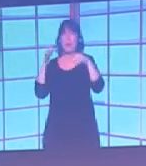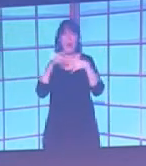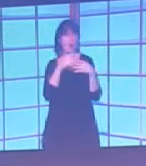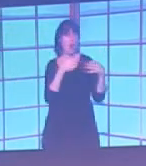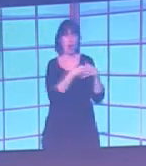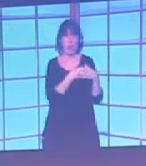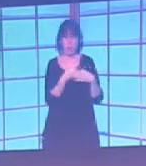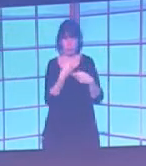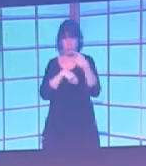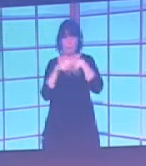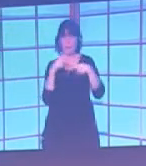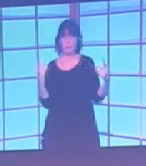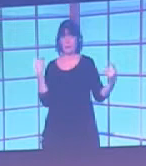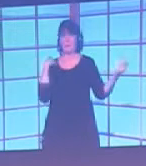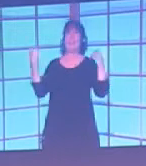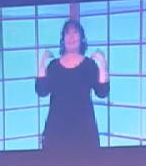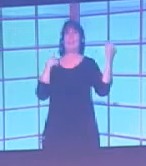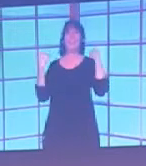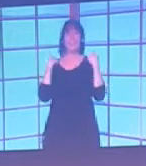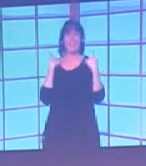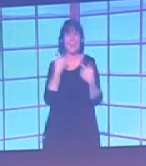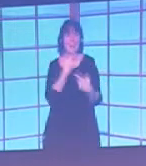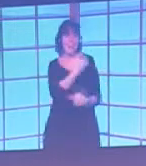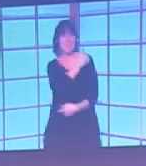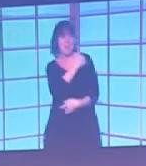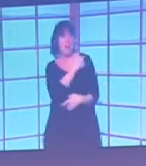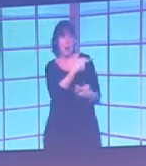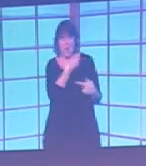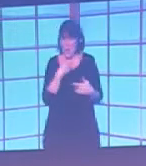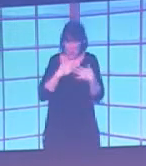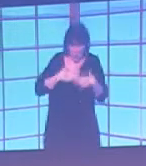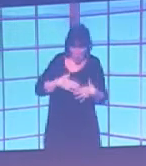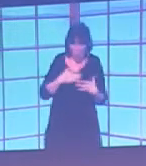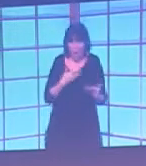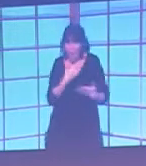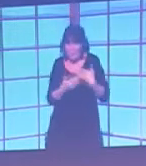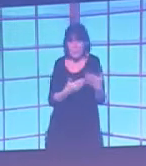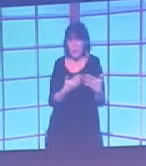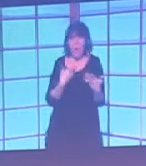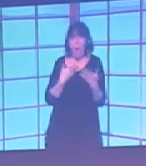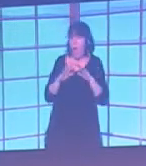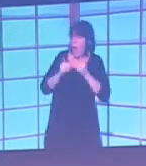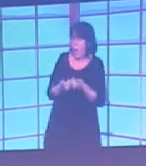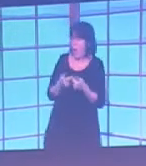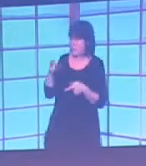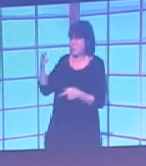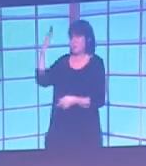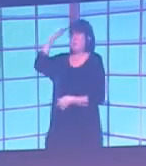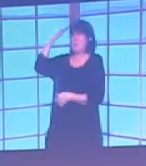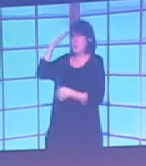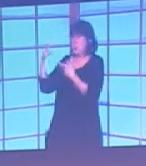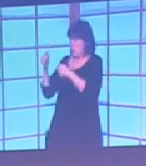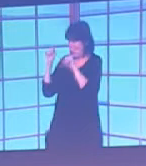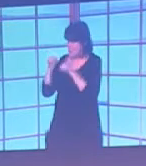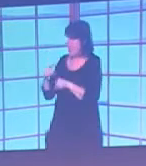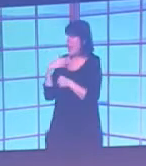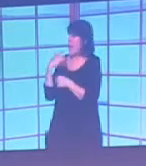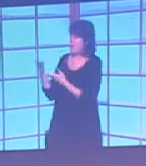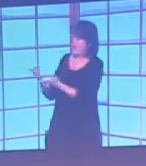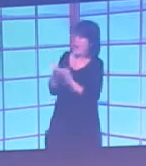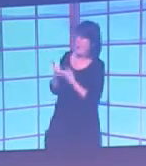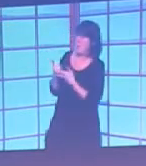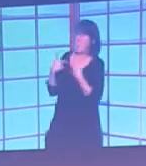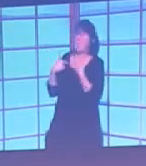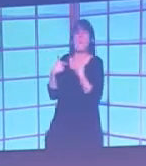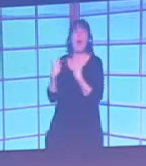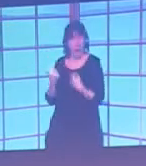us and saying, actually, we'd really like to do something. We're not quite sure how to do it, but actually, can we use your expert advice and guidance to help us